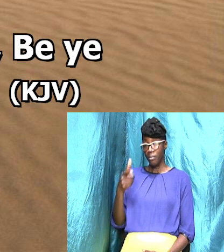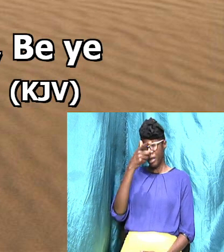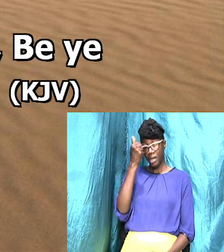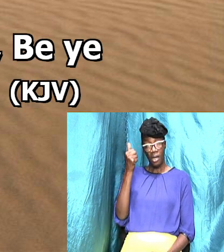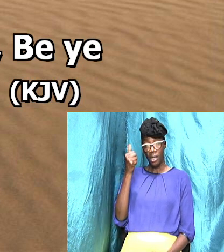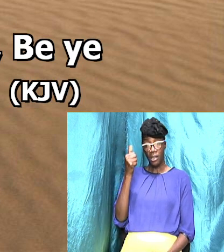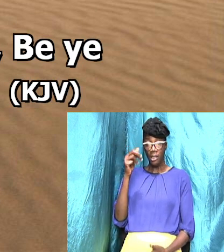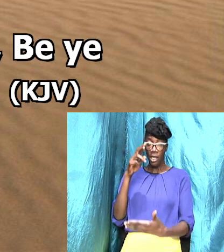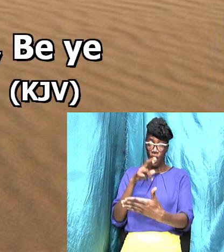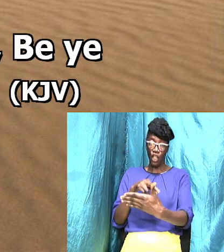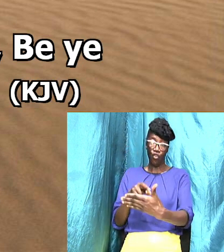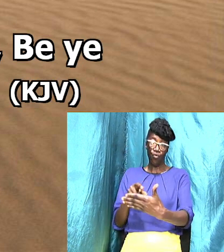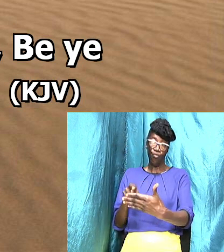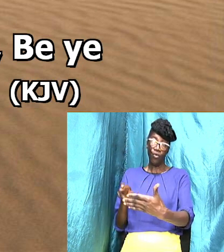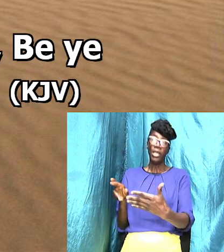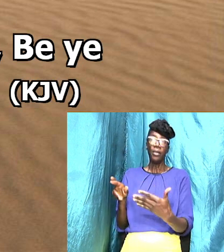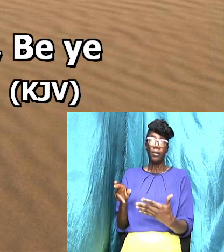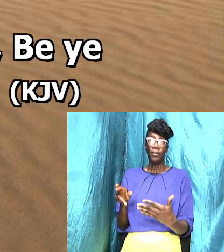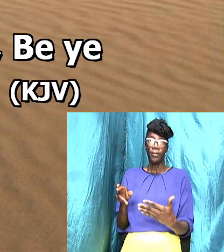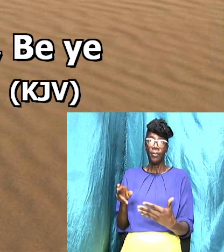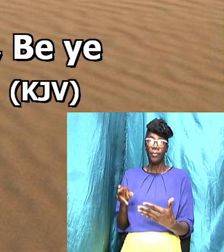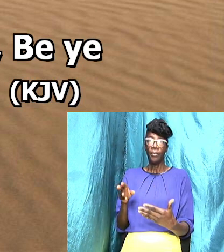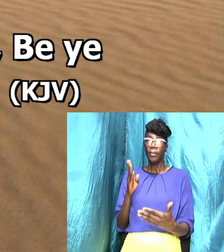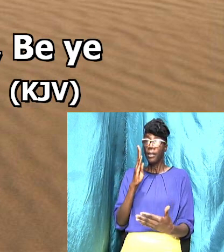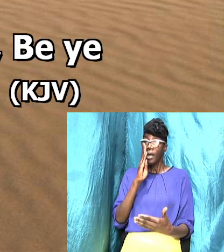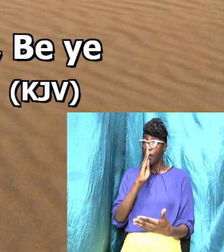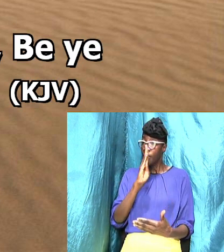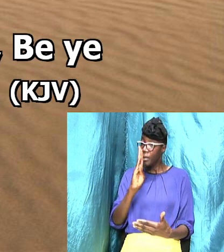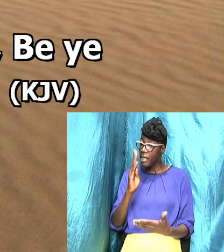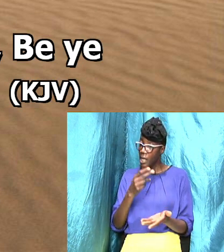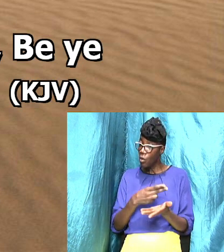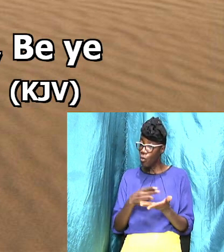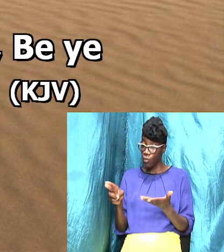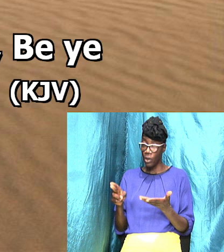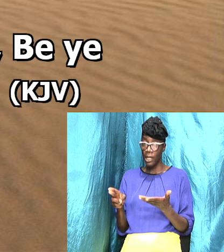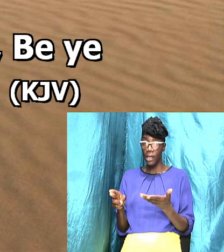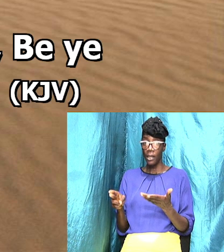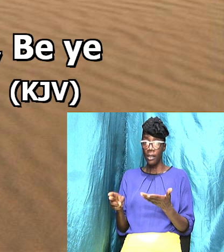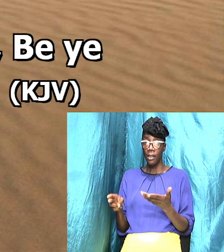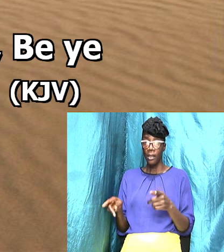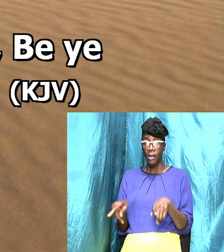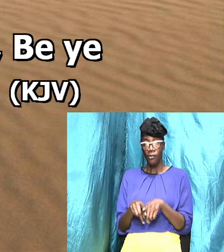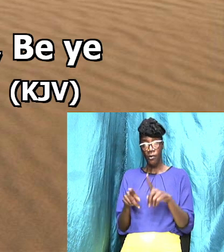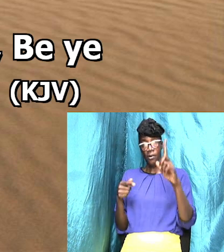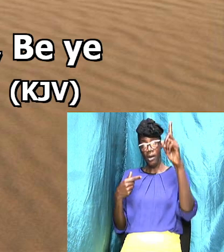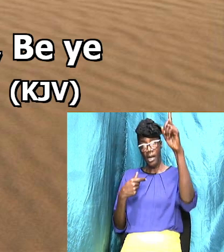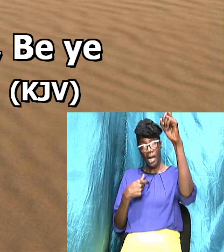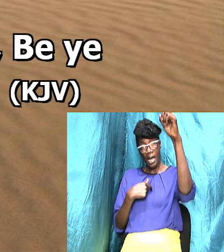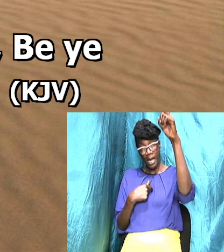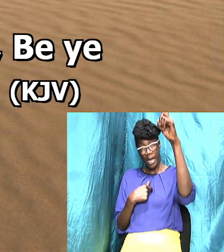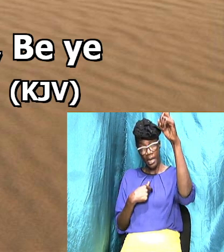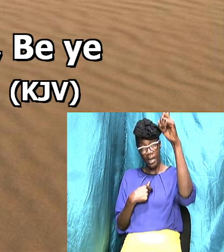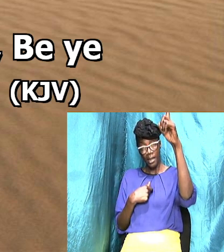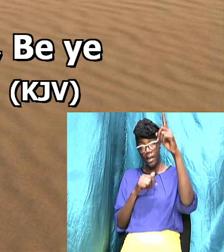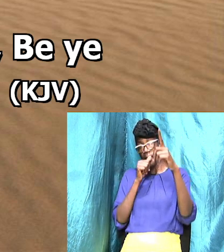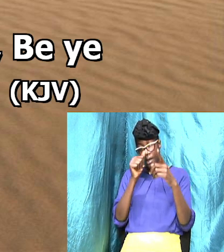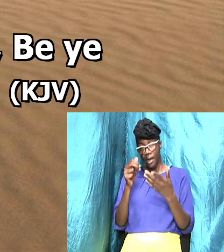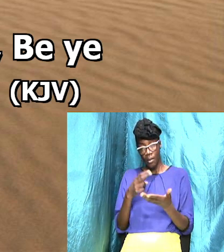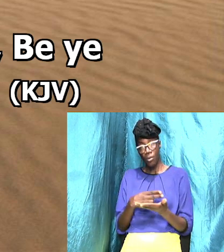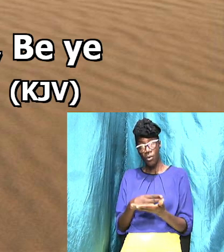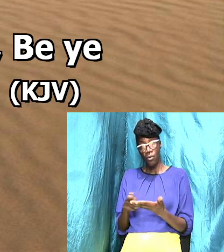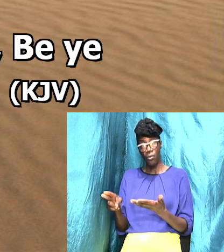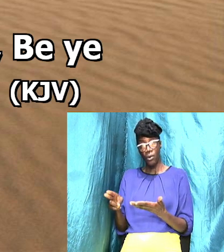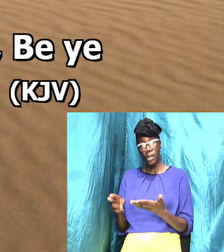Because it is written, be ye holy, for I am